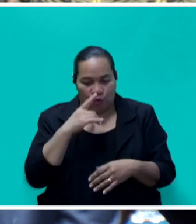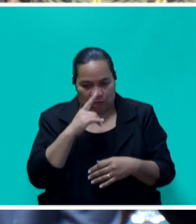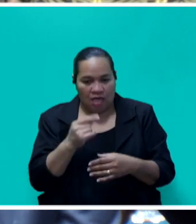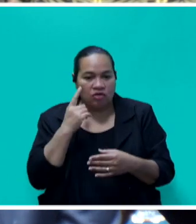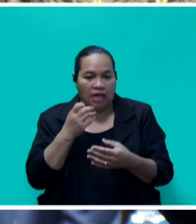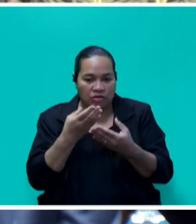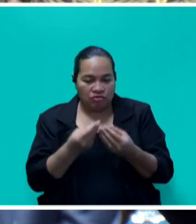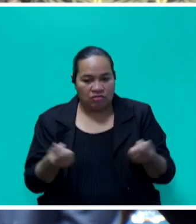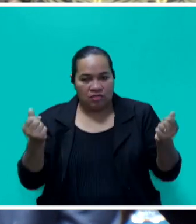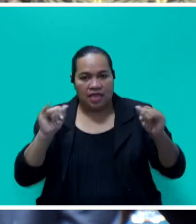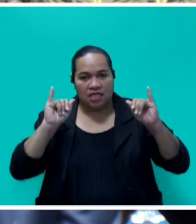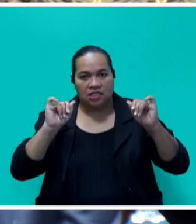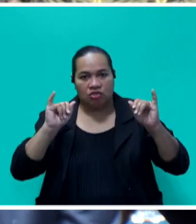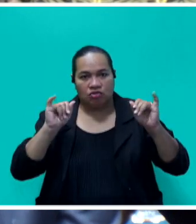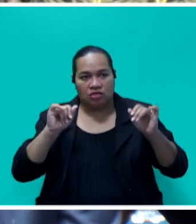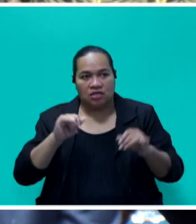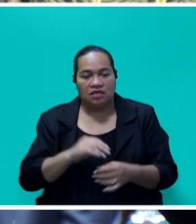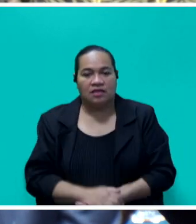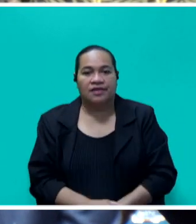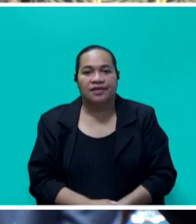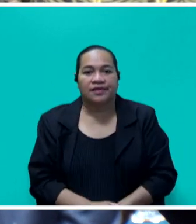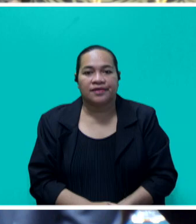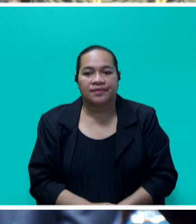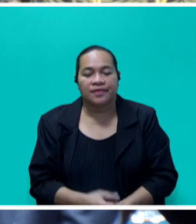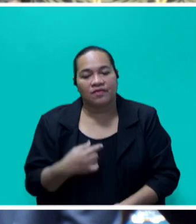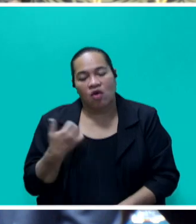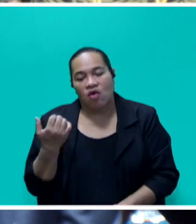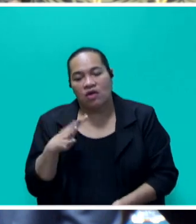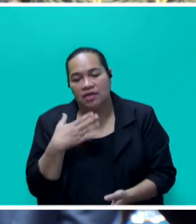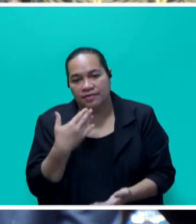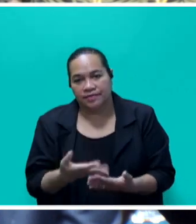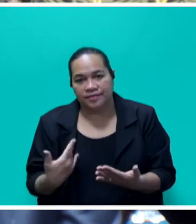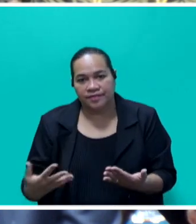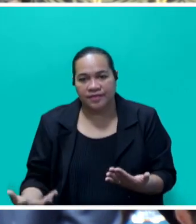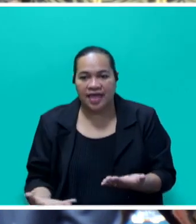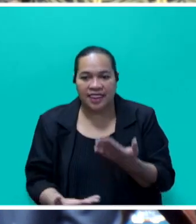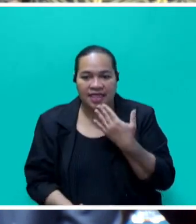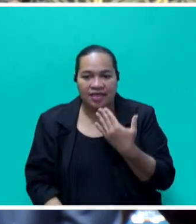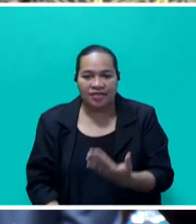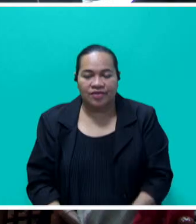these issues for the obvious reasons that I have stated, Mr. Speaker. Thank you.